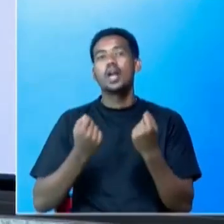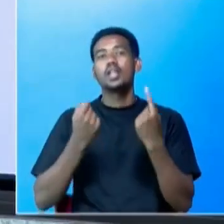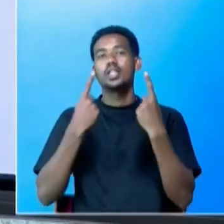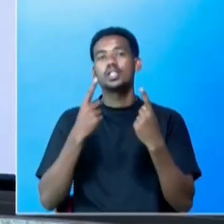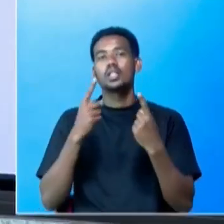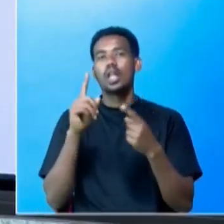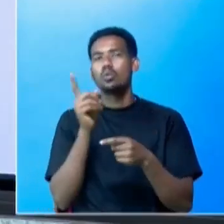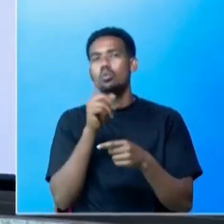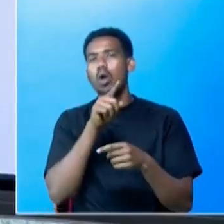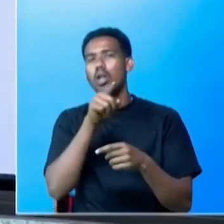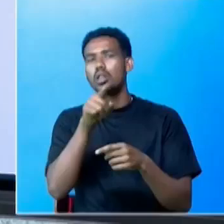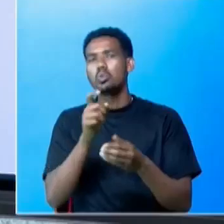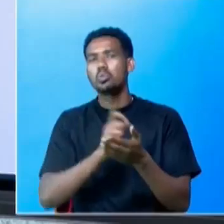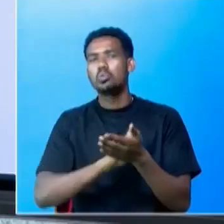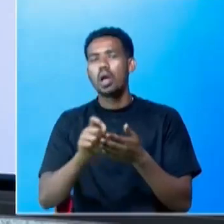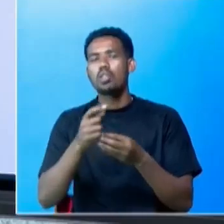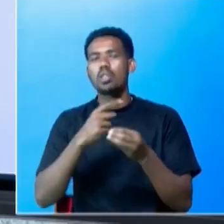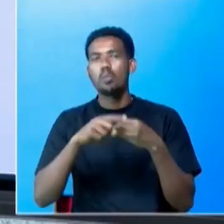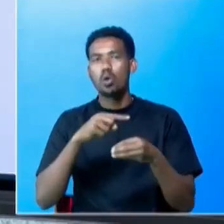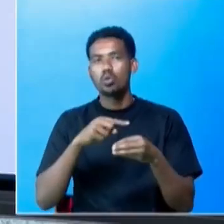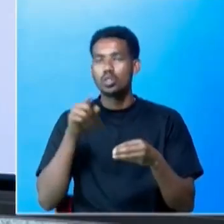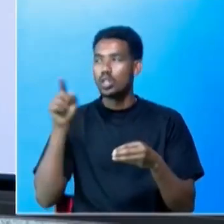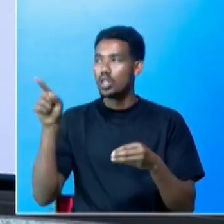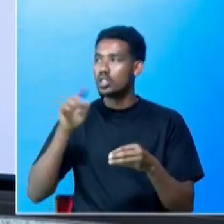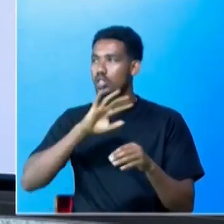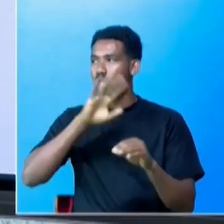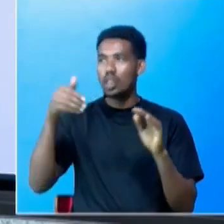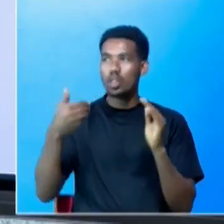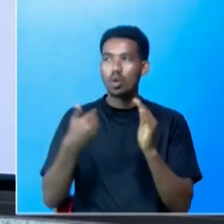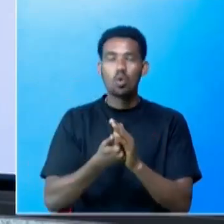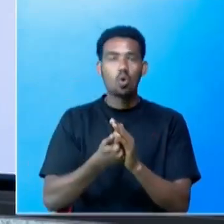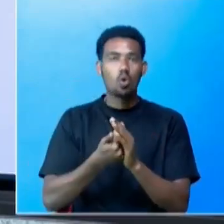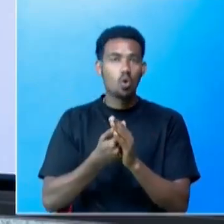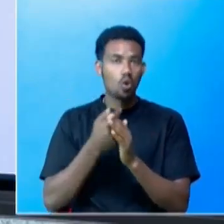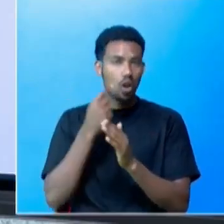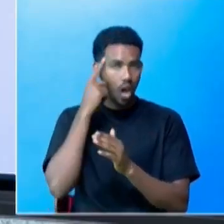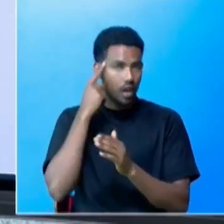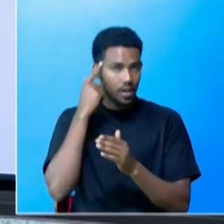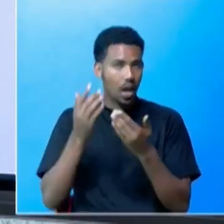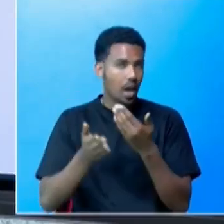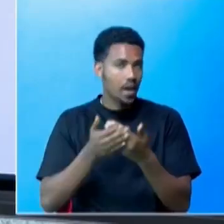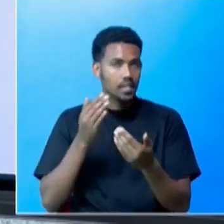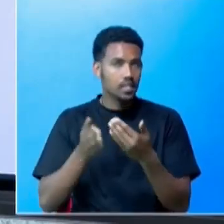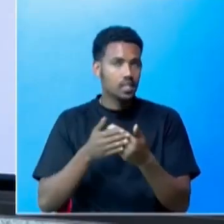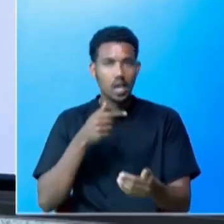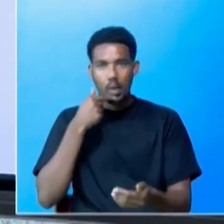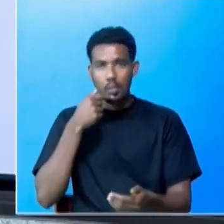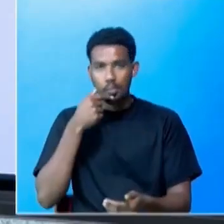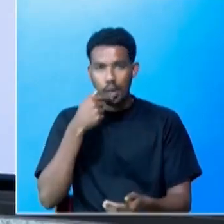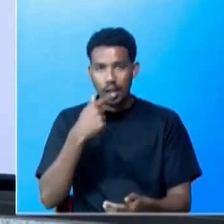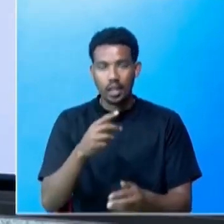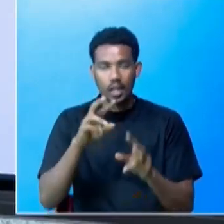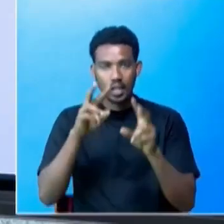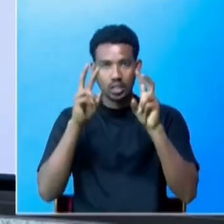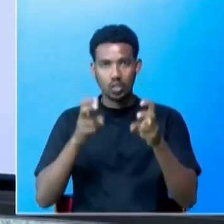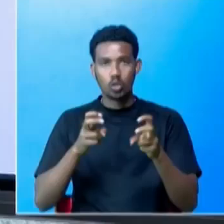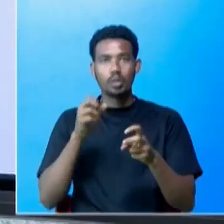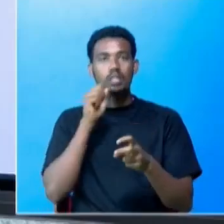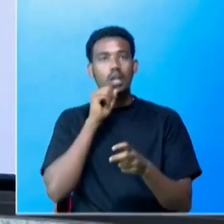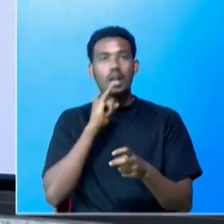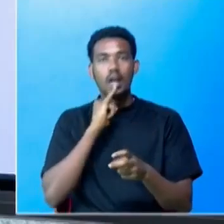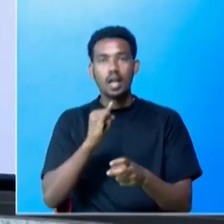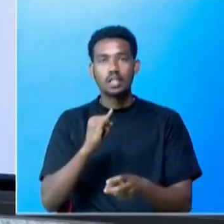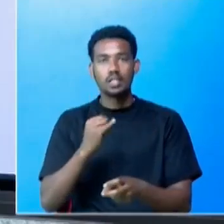you are going to write about. This is the whole idea. And here, easily by telling the topic. Sarah is